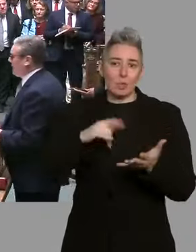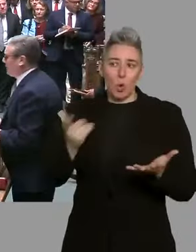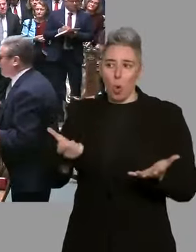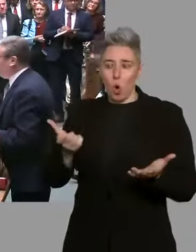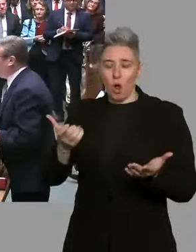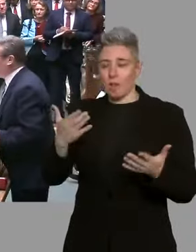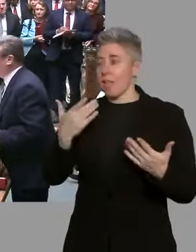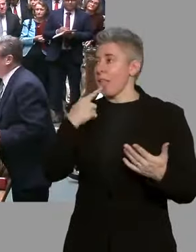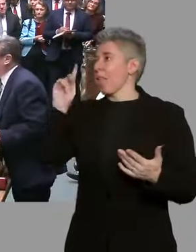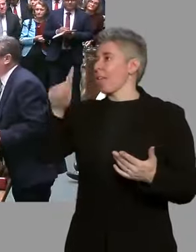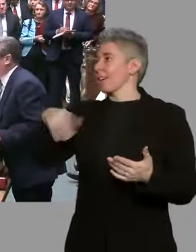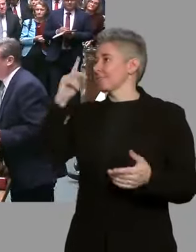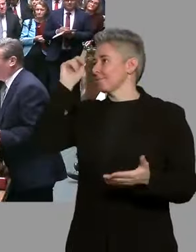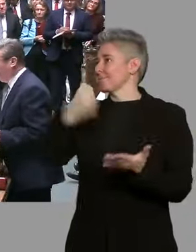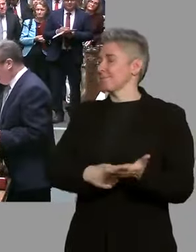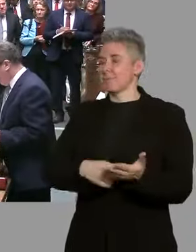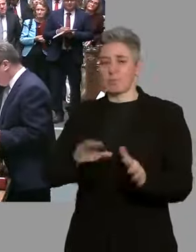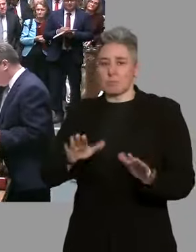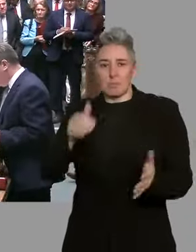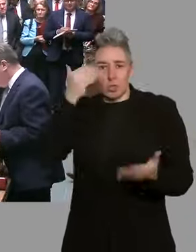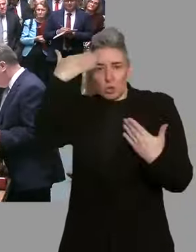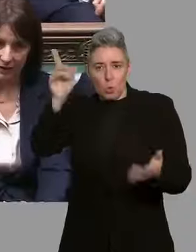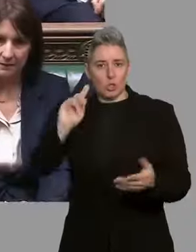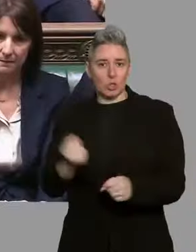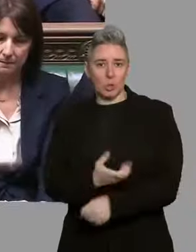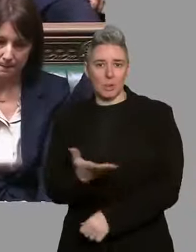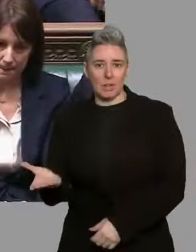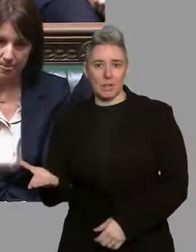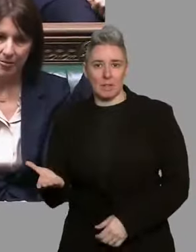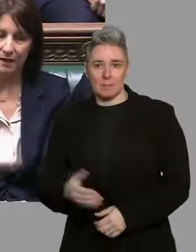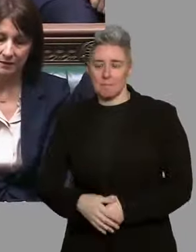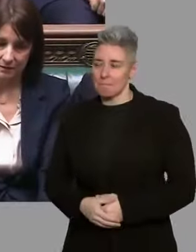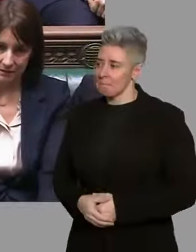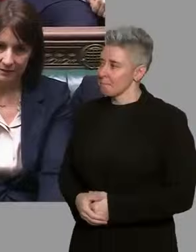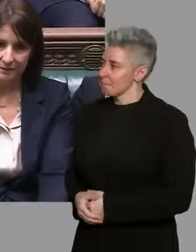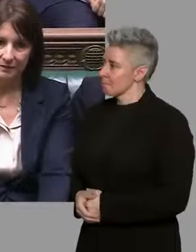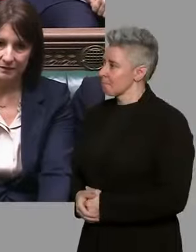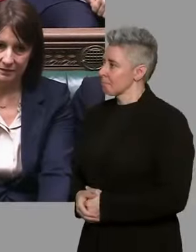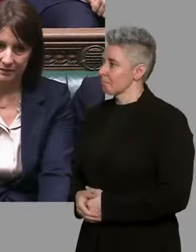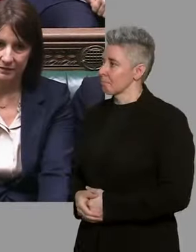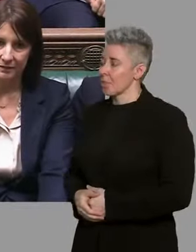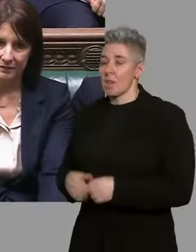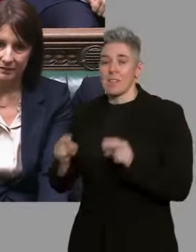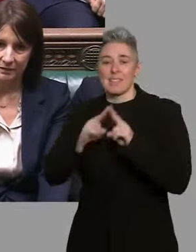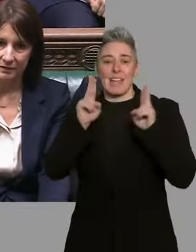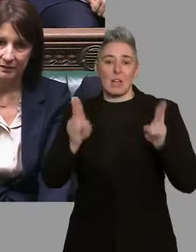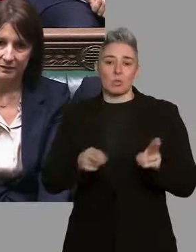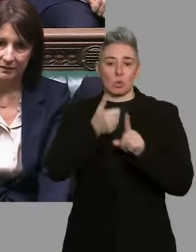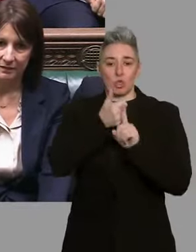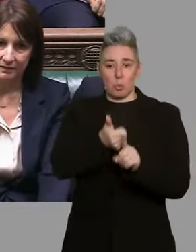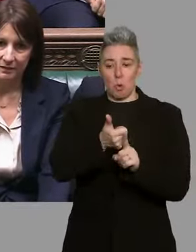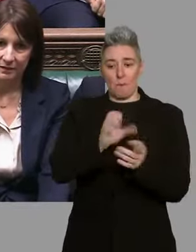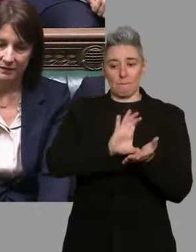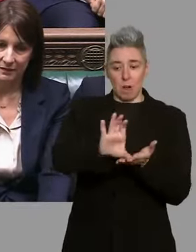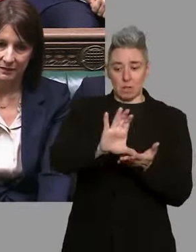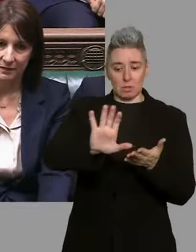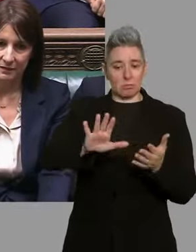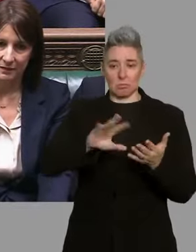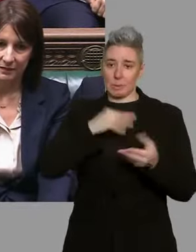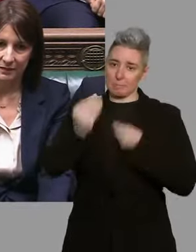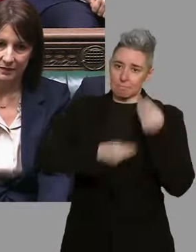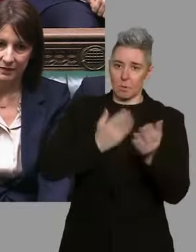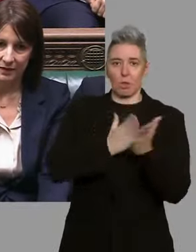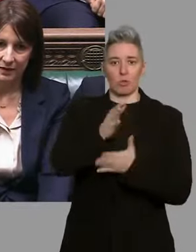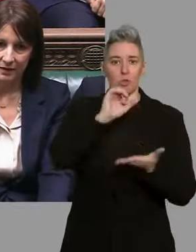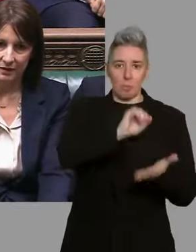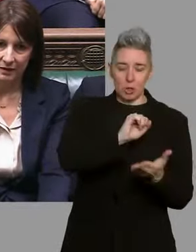The Household Support Fund was set out in the budget. She knows that. We're pushing up pension credit. But she now says they are committed to the